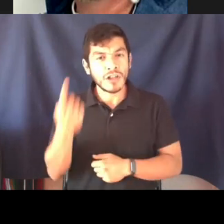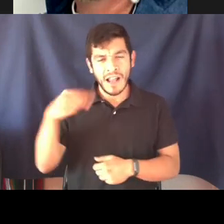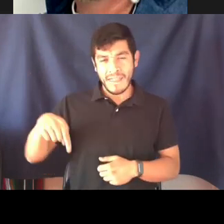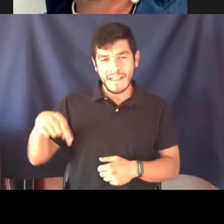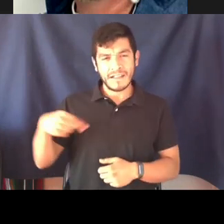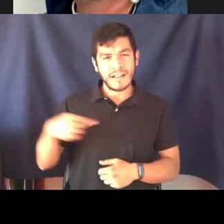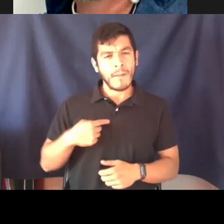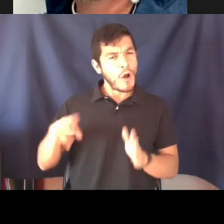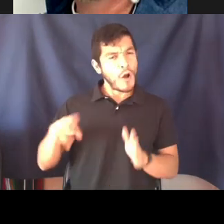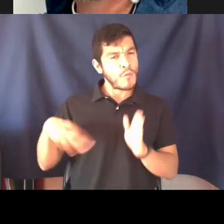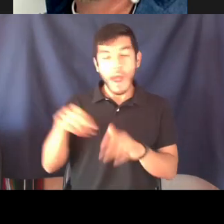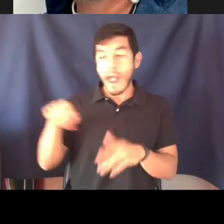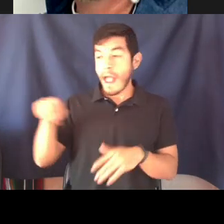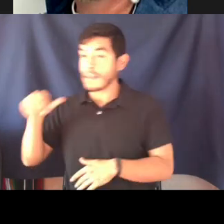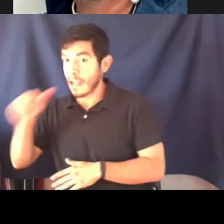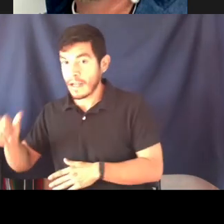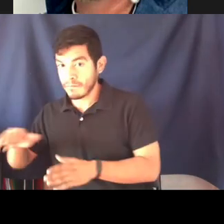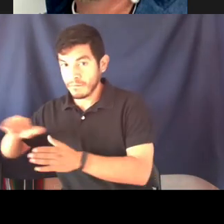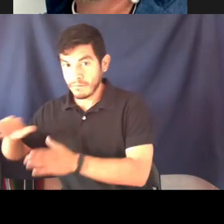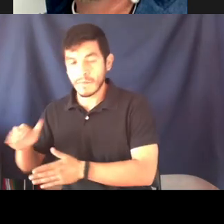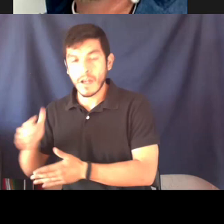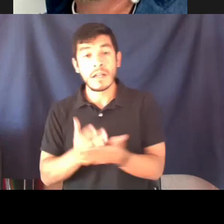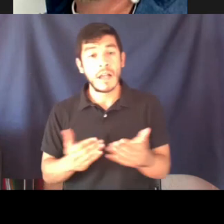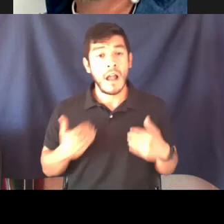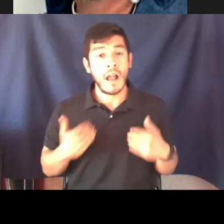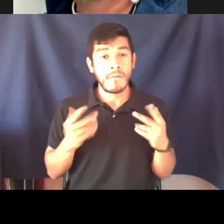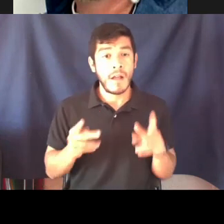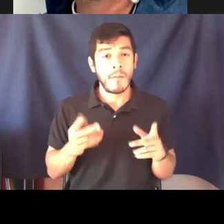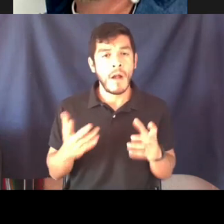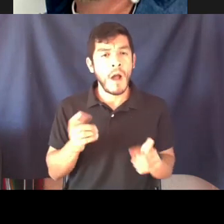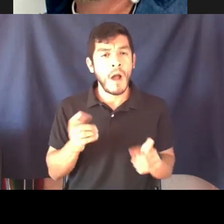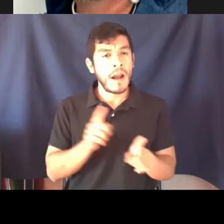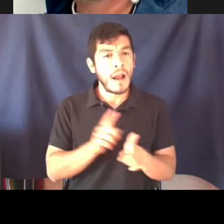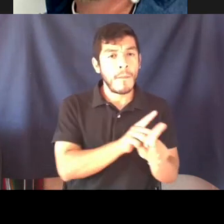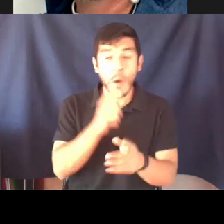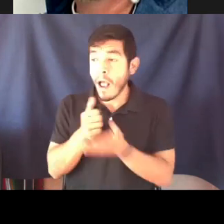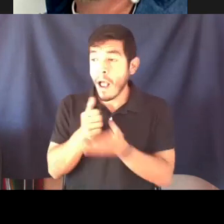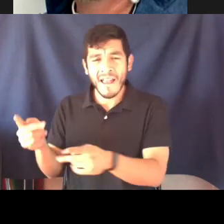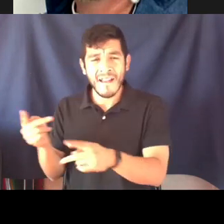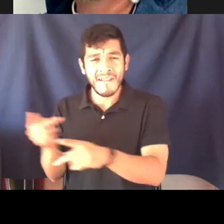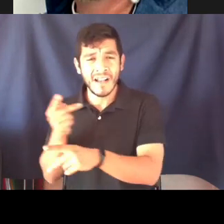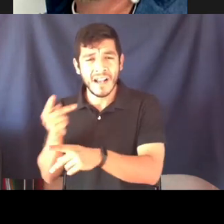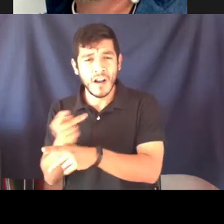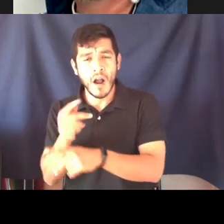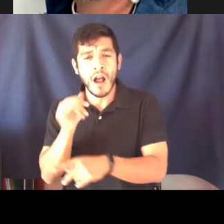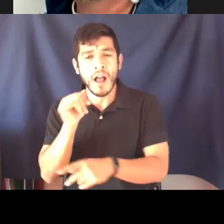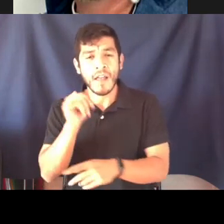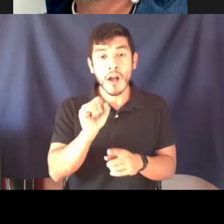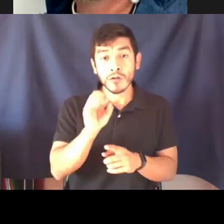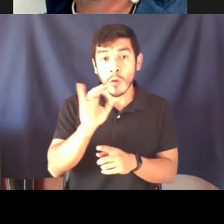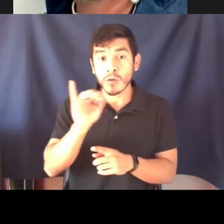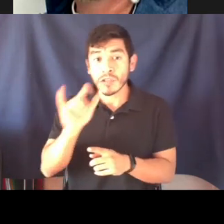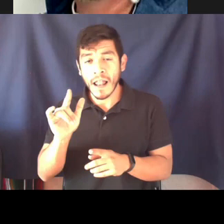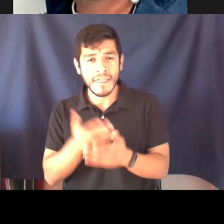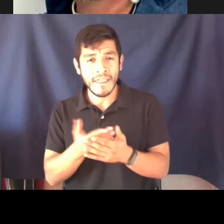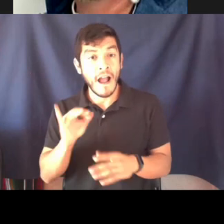people wanted a mentor who would help them figure out the social aspects of campus life. Others wanted a mentor that would help them